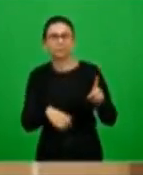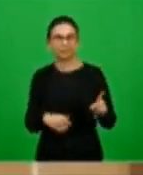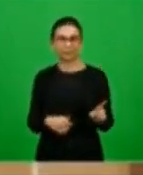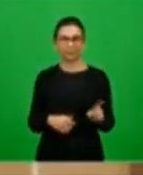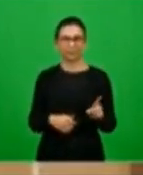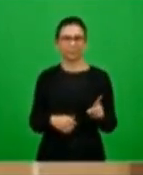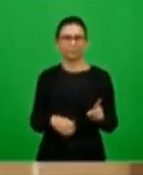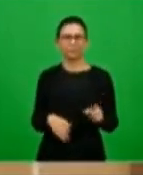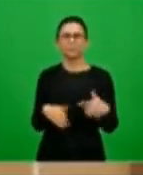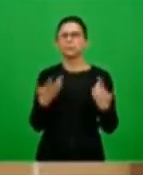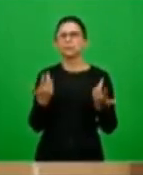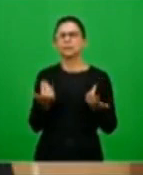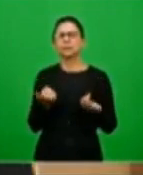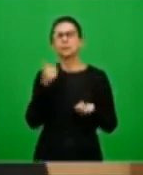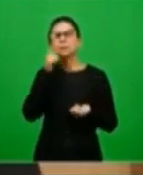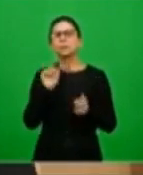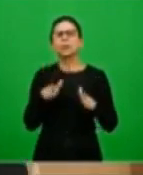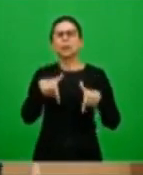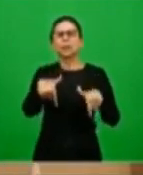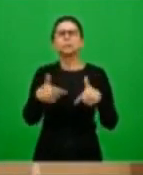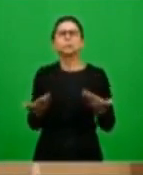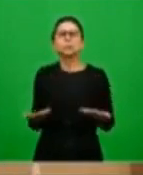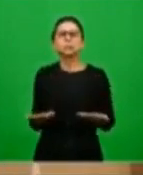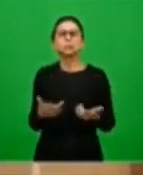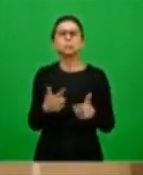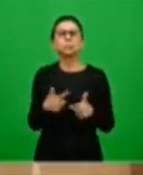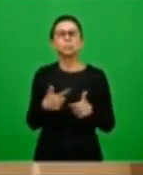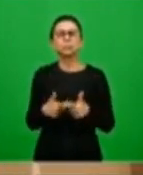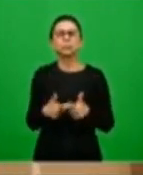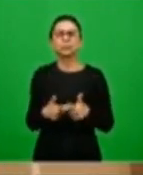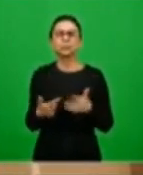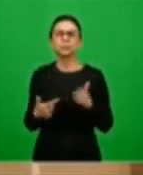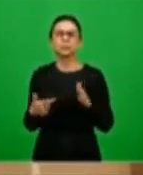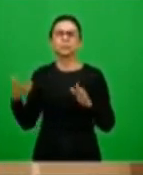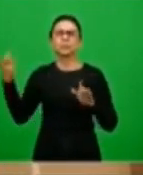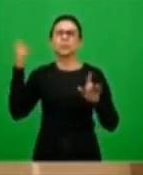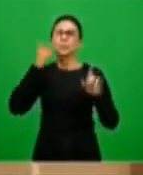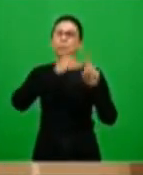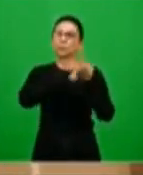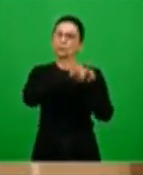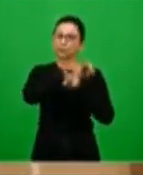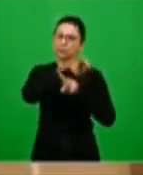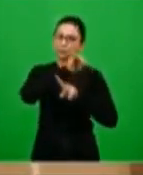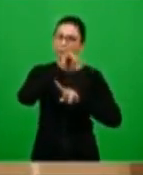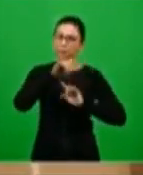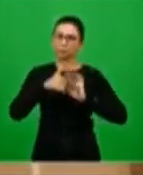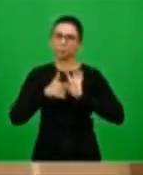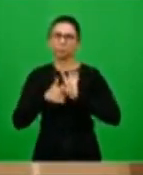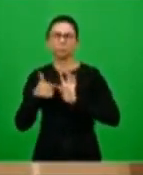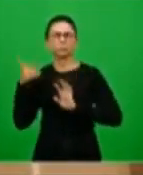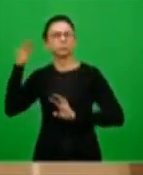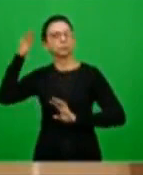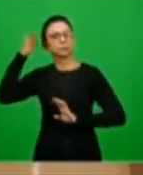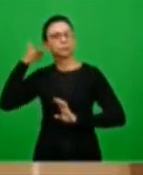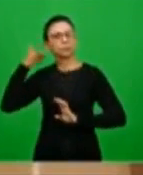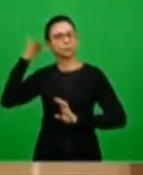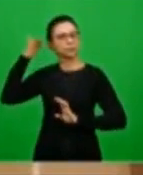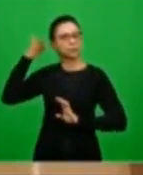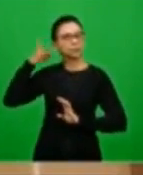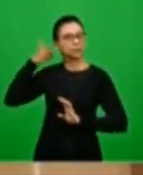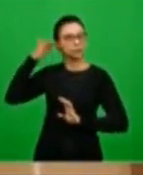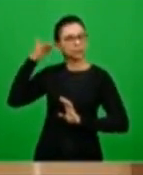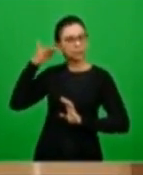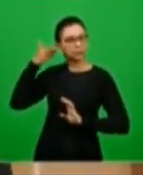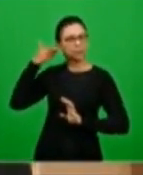of Jesus' garment. So the action of this woman was prophetic, because she touched on the prophetic message that governs all